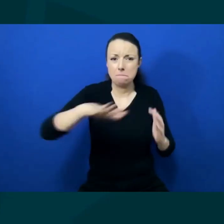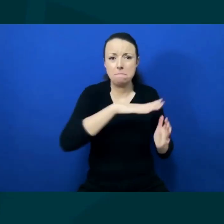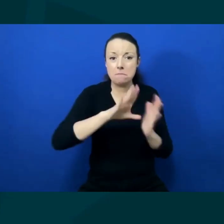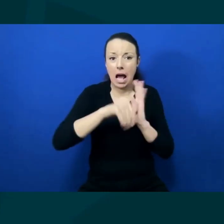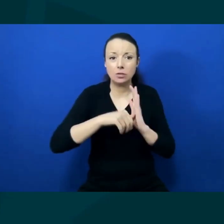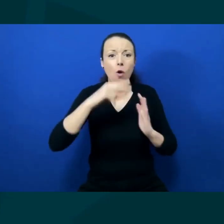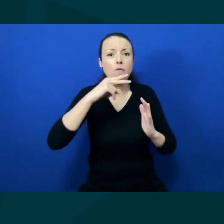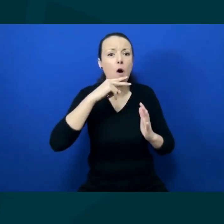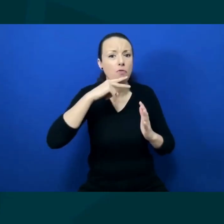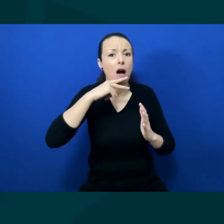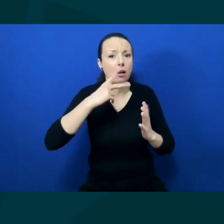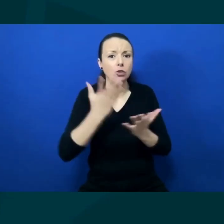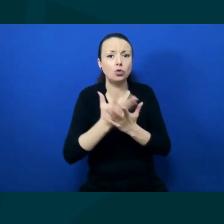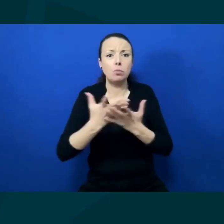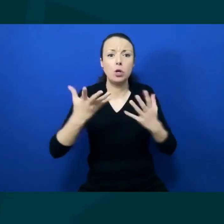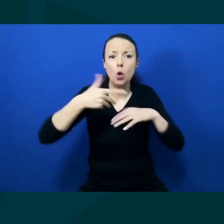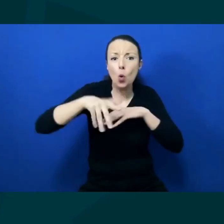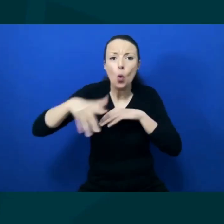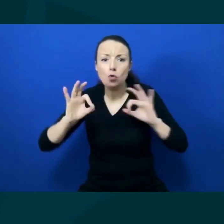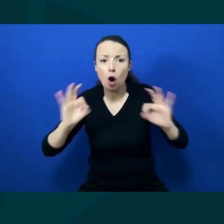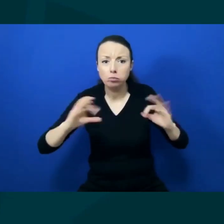drainage program.